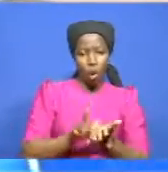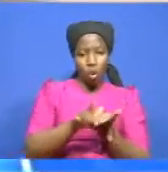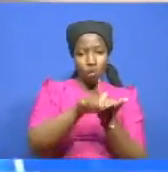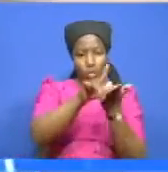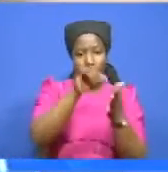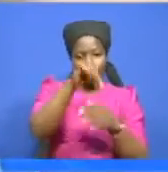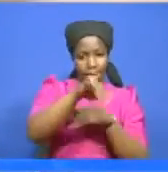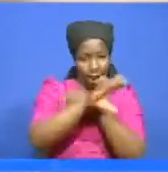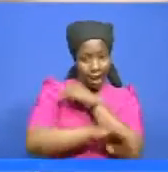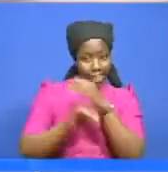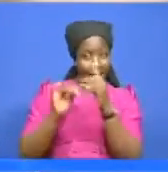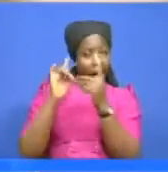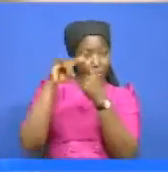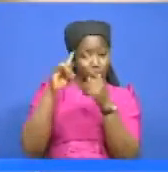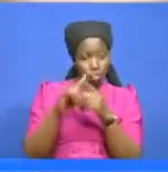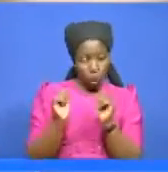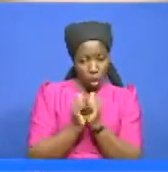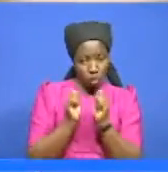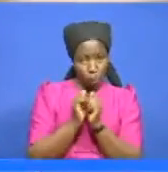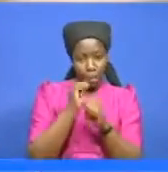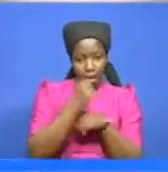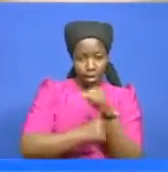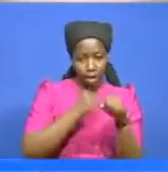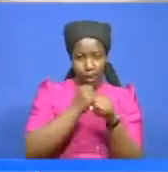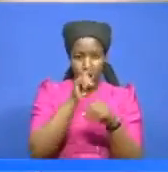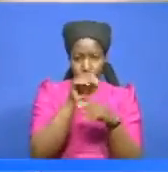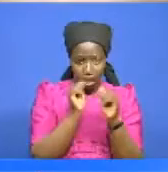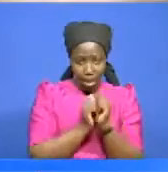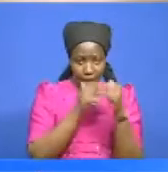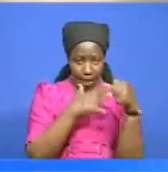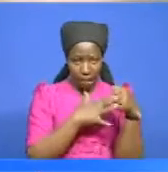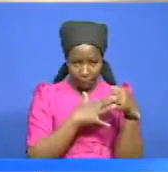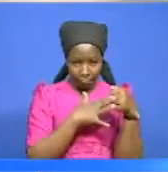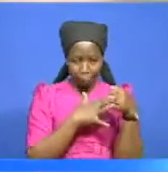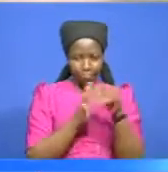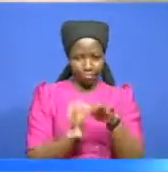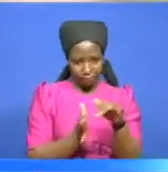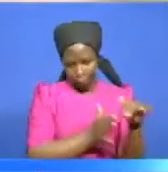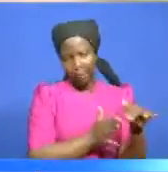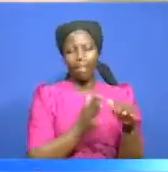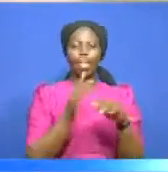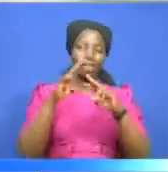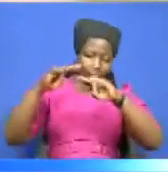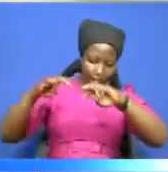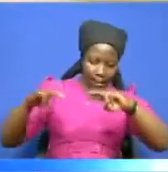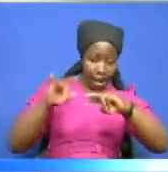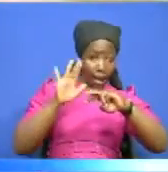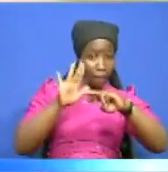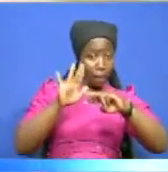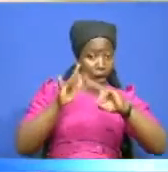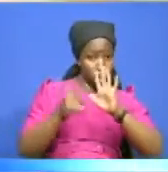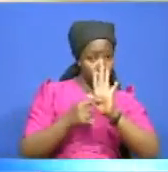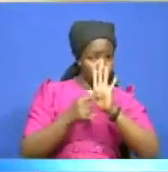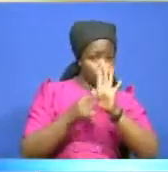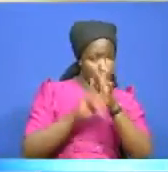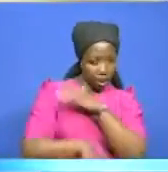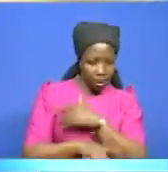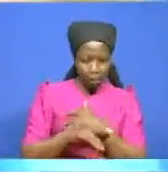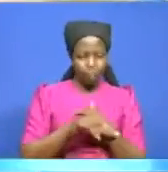at October 2019. Two, the research that they did revealed that of